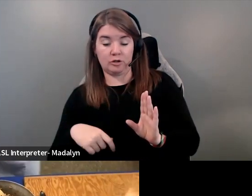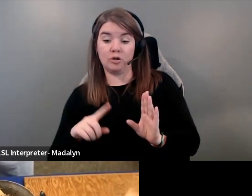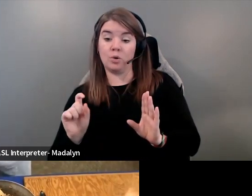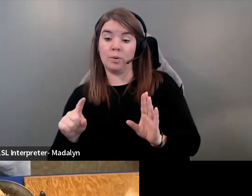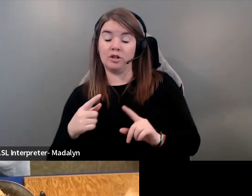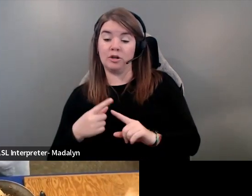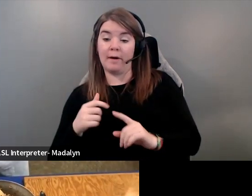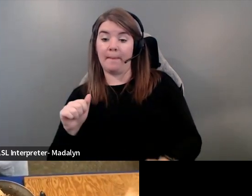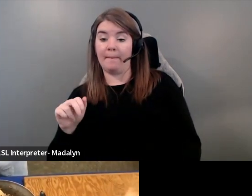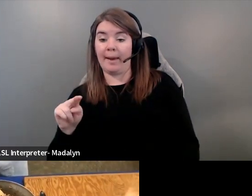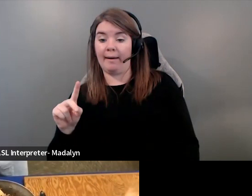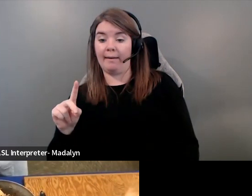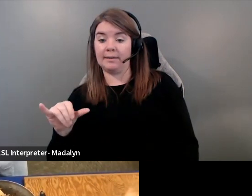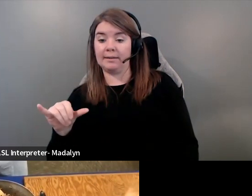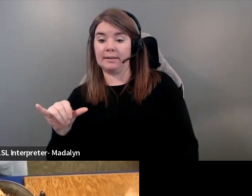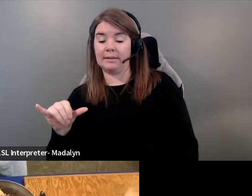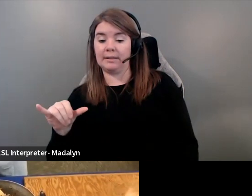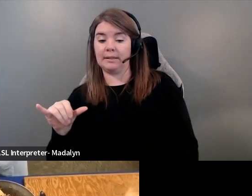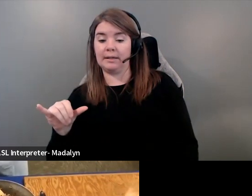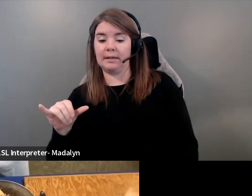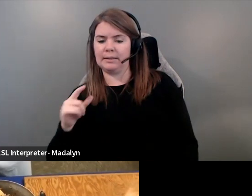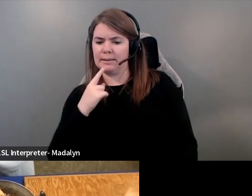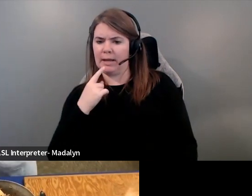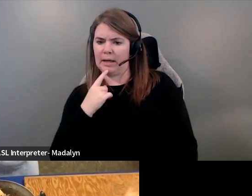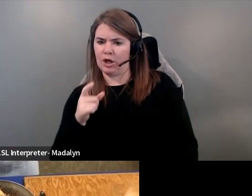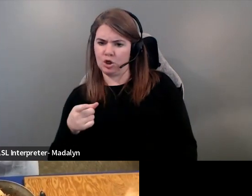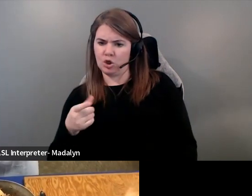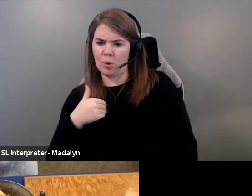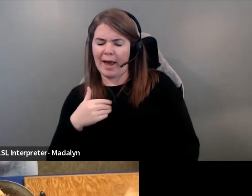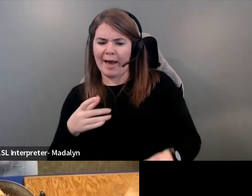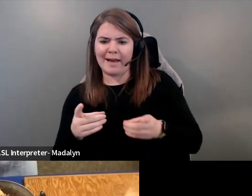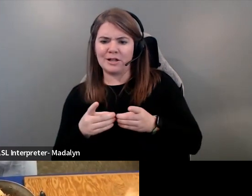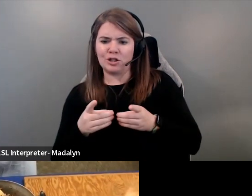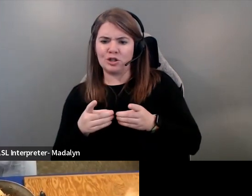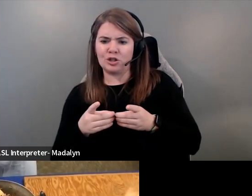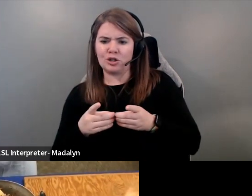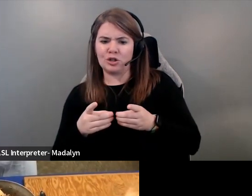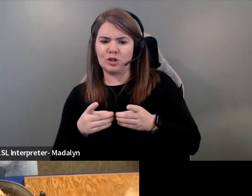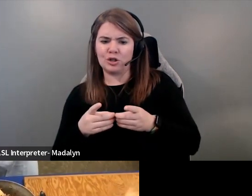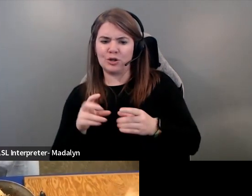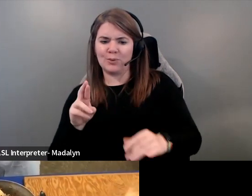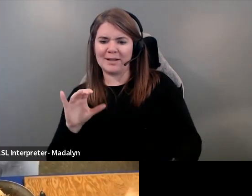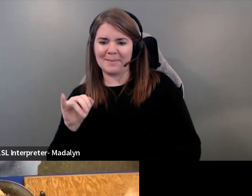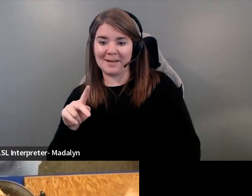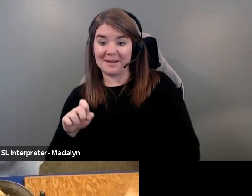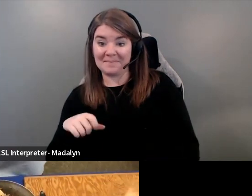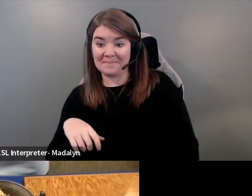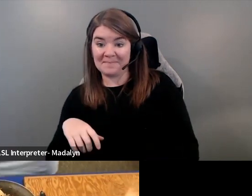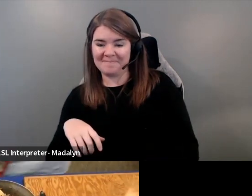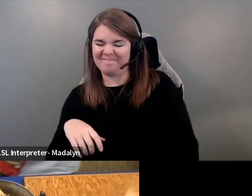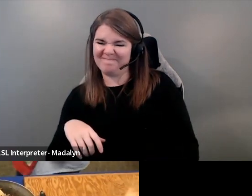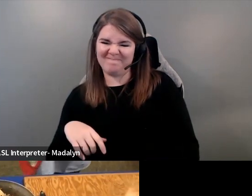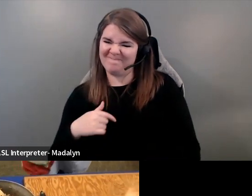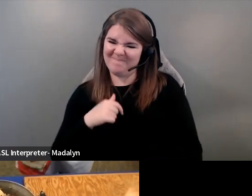from Andy. They say, do you have a dessert recipe? I did not